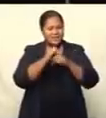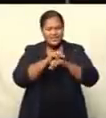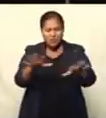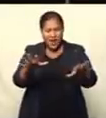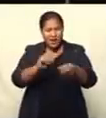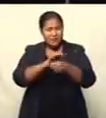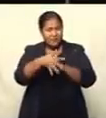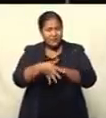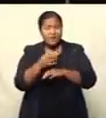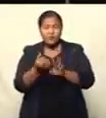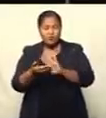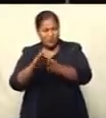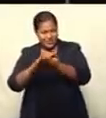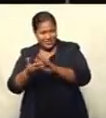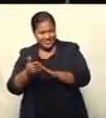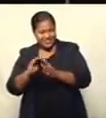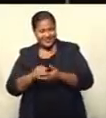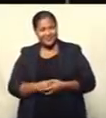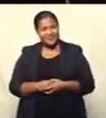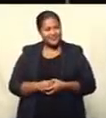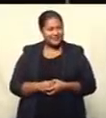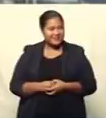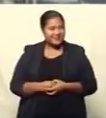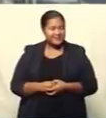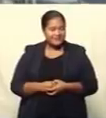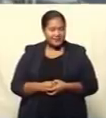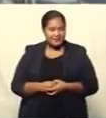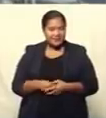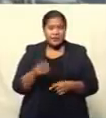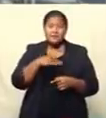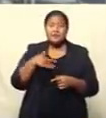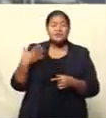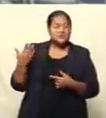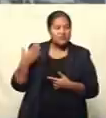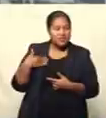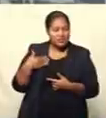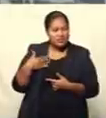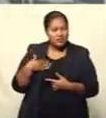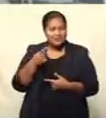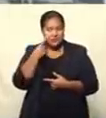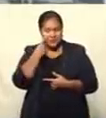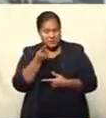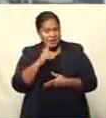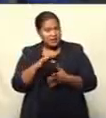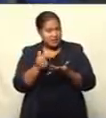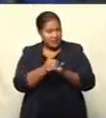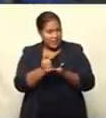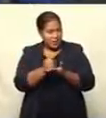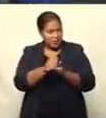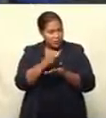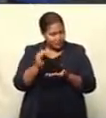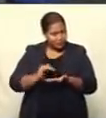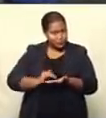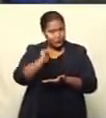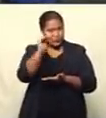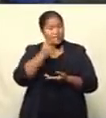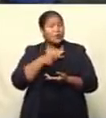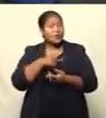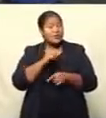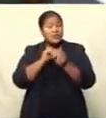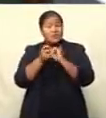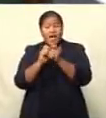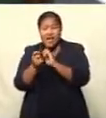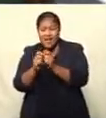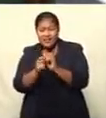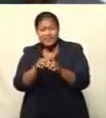from the community. Kritika Kumar reports. The ministry is expecting the number of cases to rise as they are testing in areas where